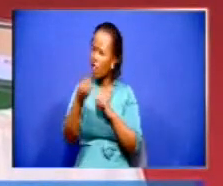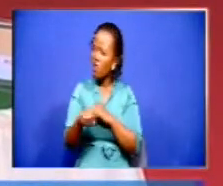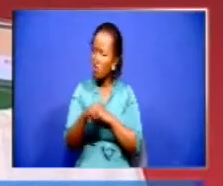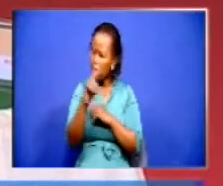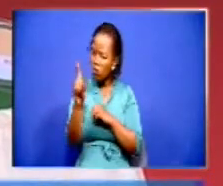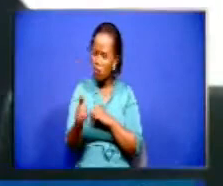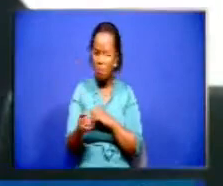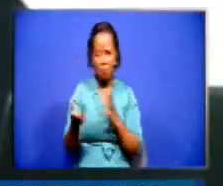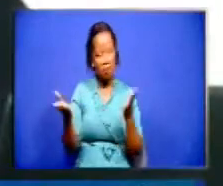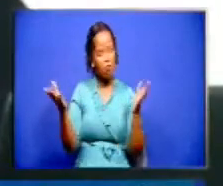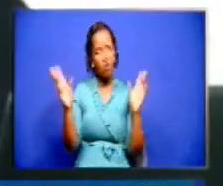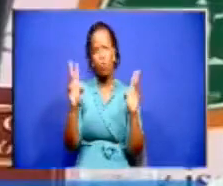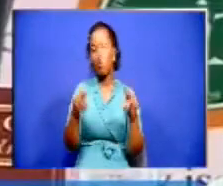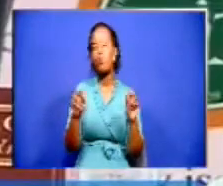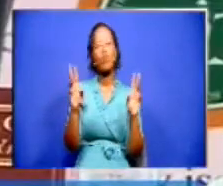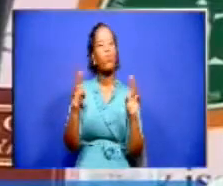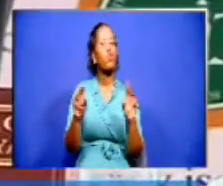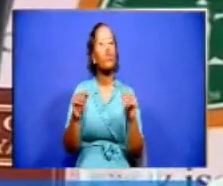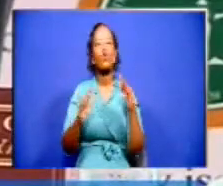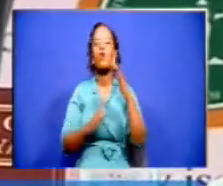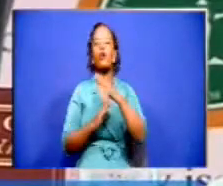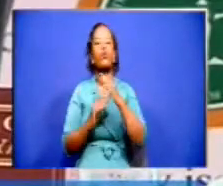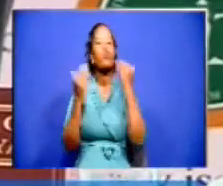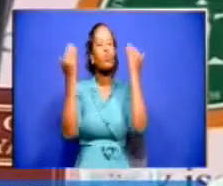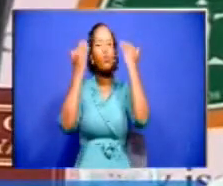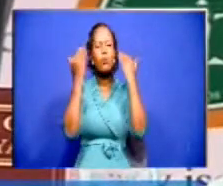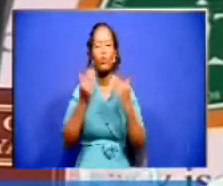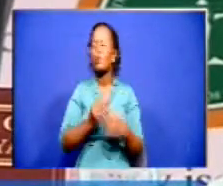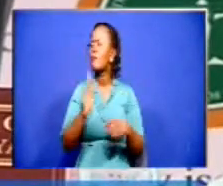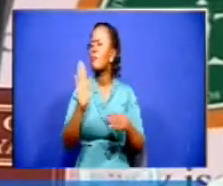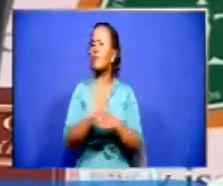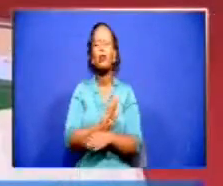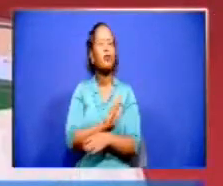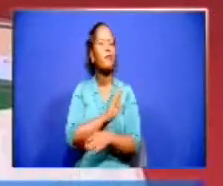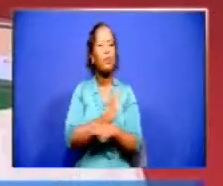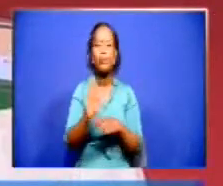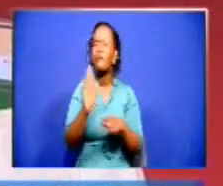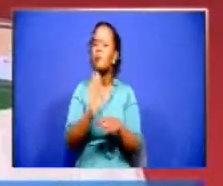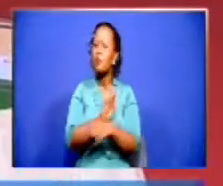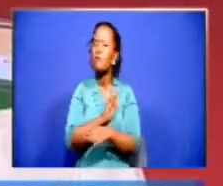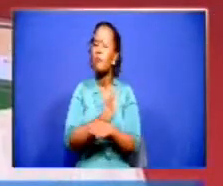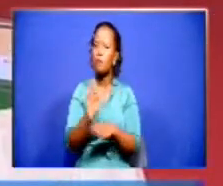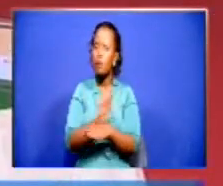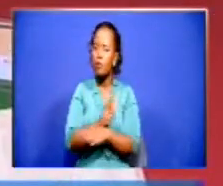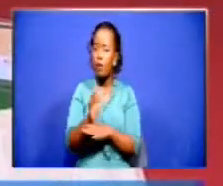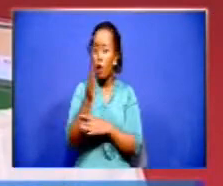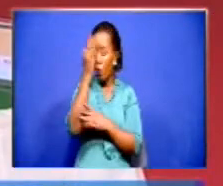No, the Supreme Court is very, very busy. Good. Very busy, to the extent that it is